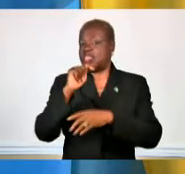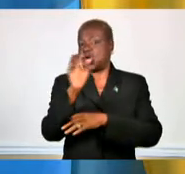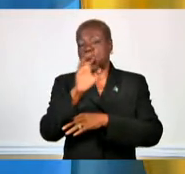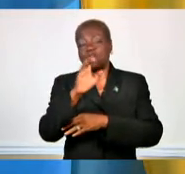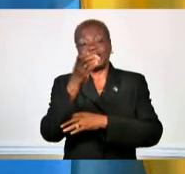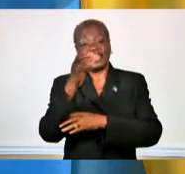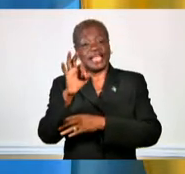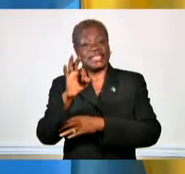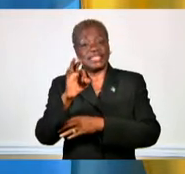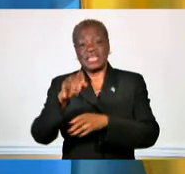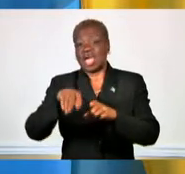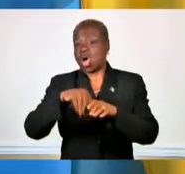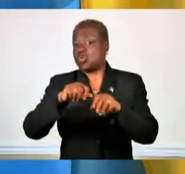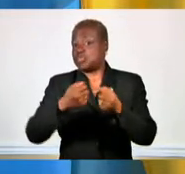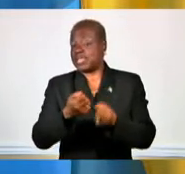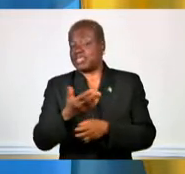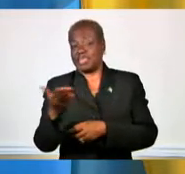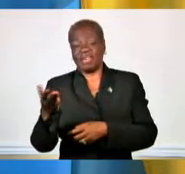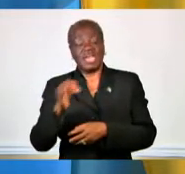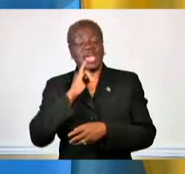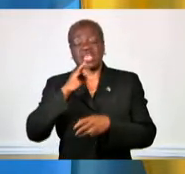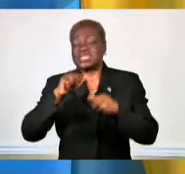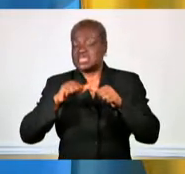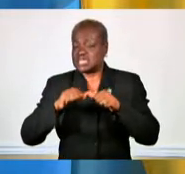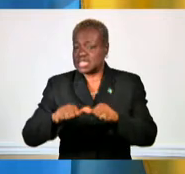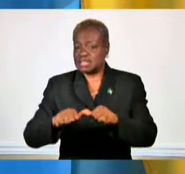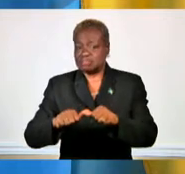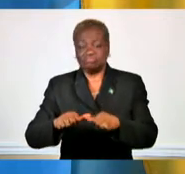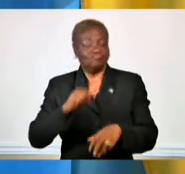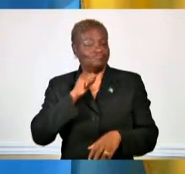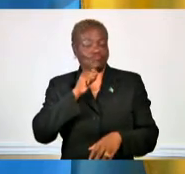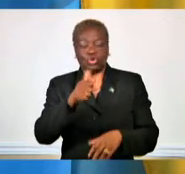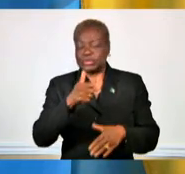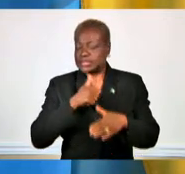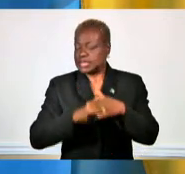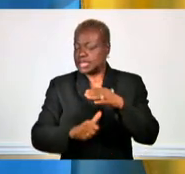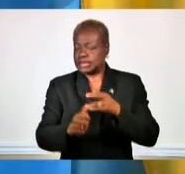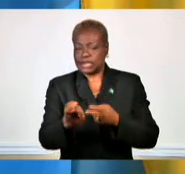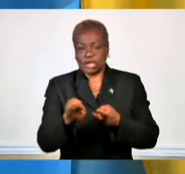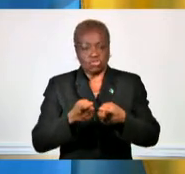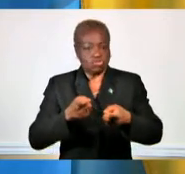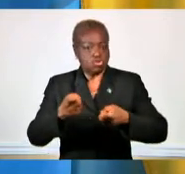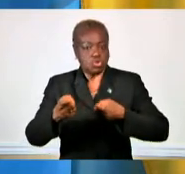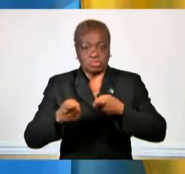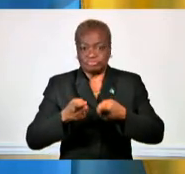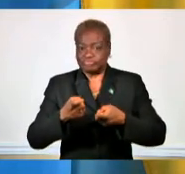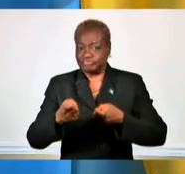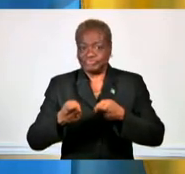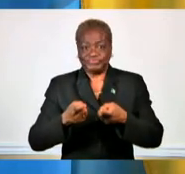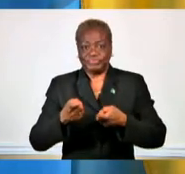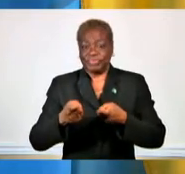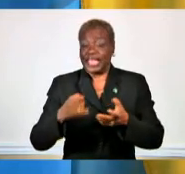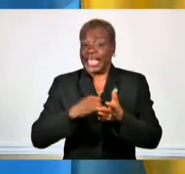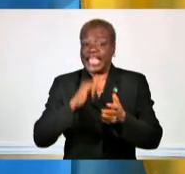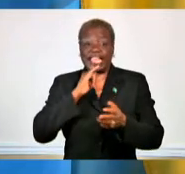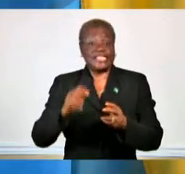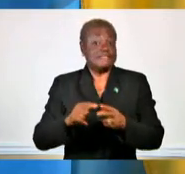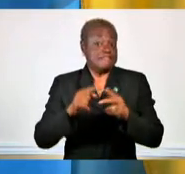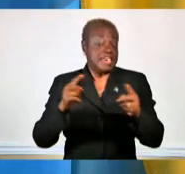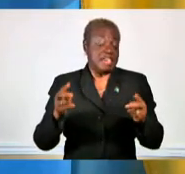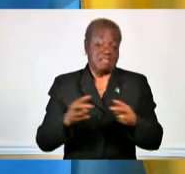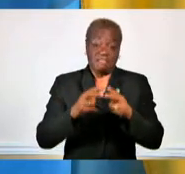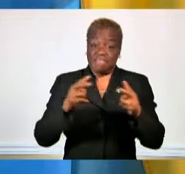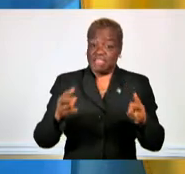COVID-19 outbreak there is still not under control. In fact, it is very grave.